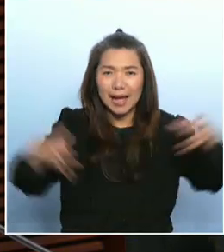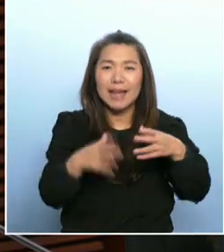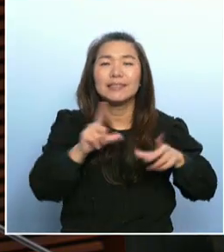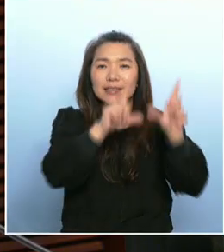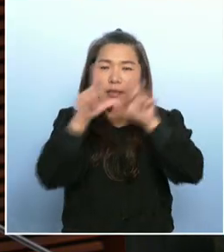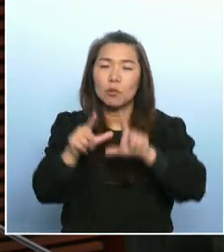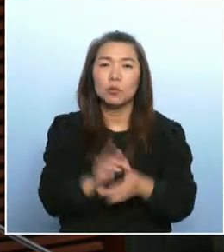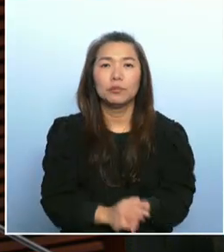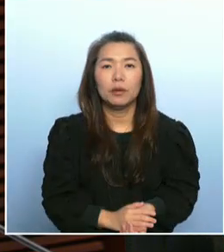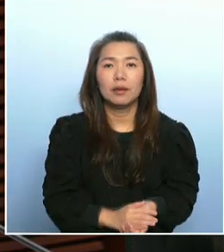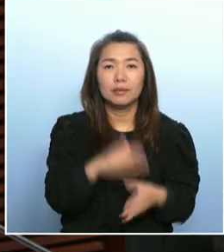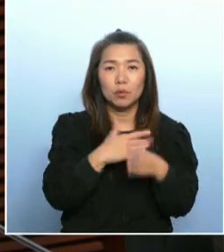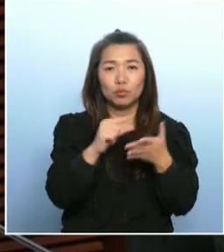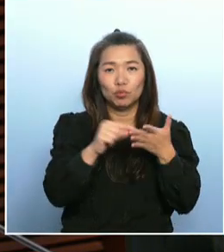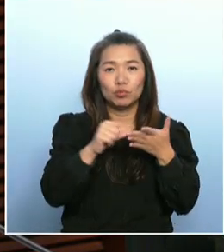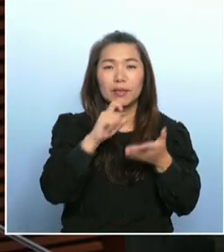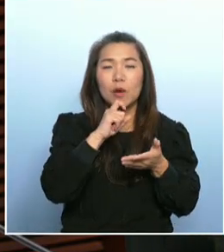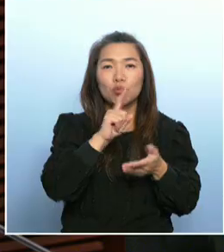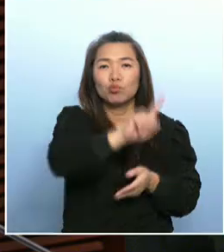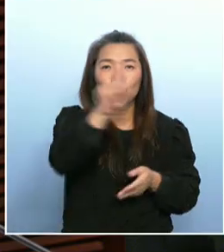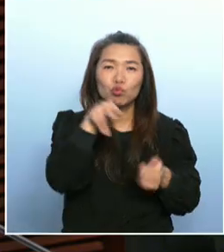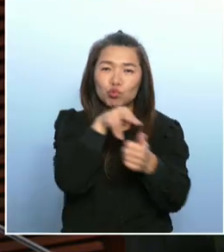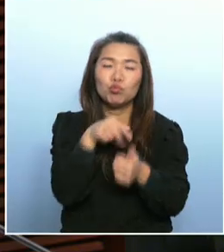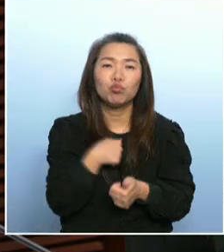because the care homes is a place for